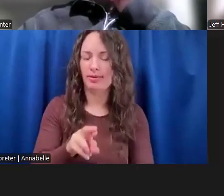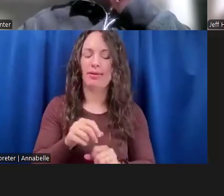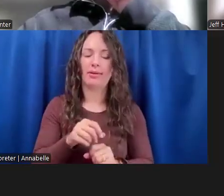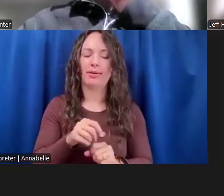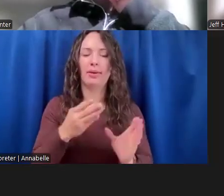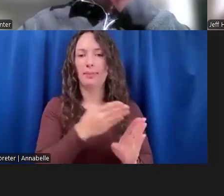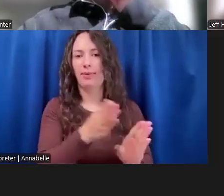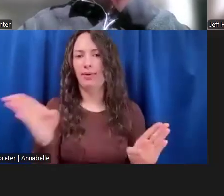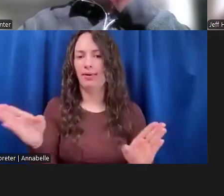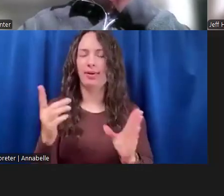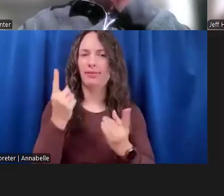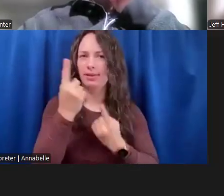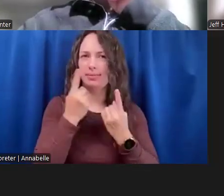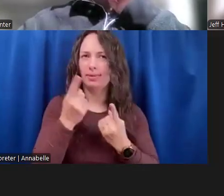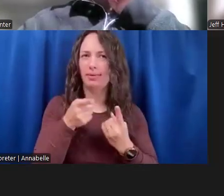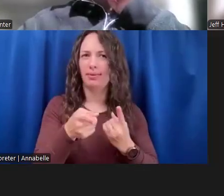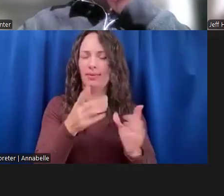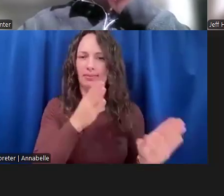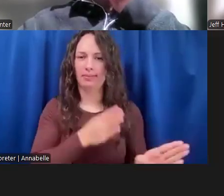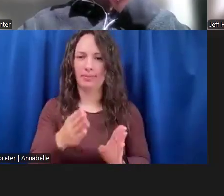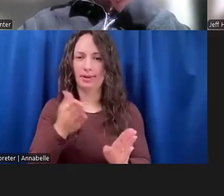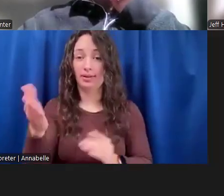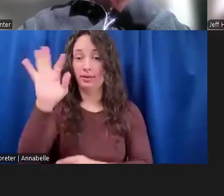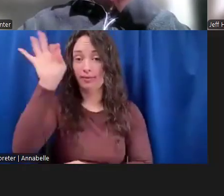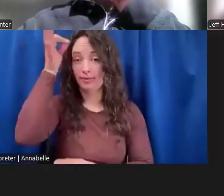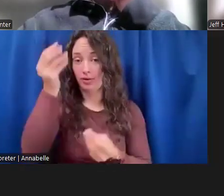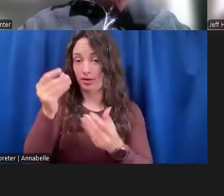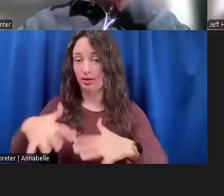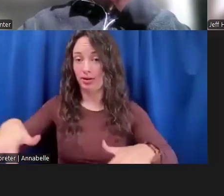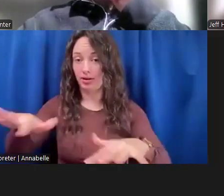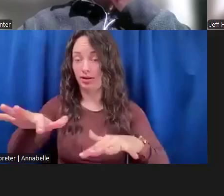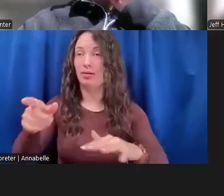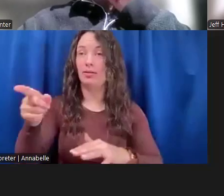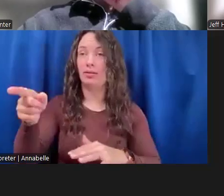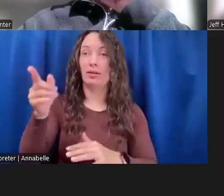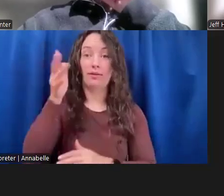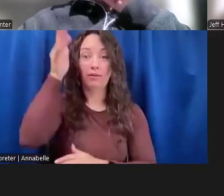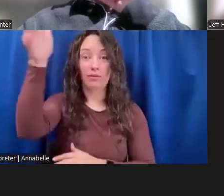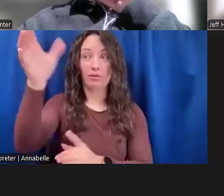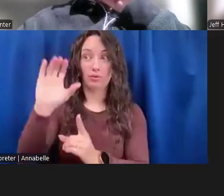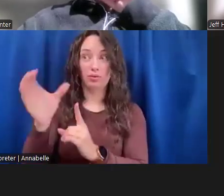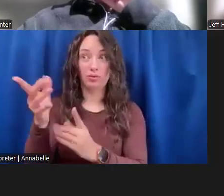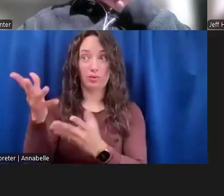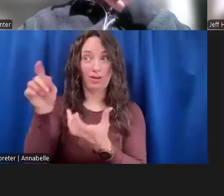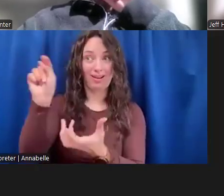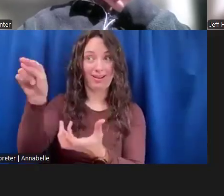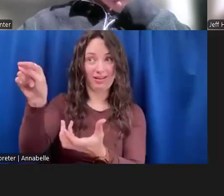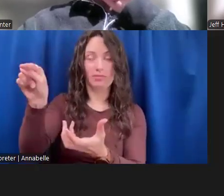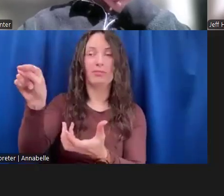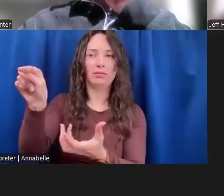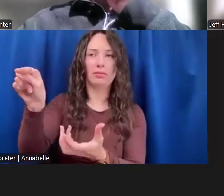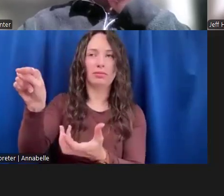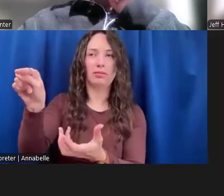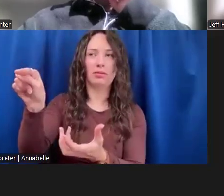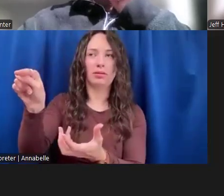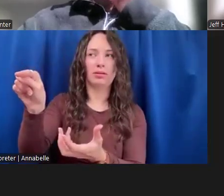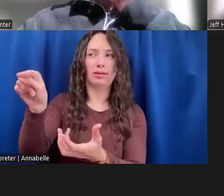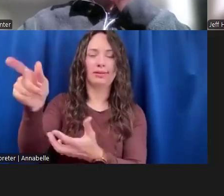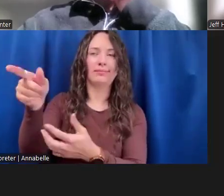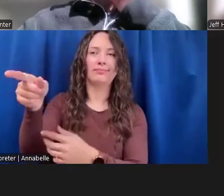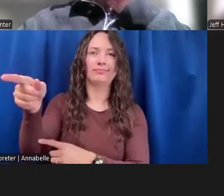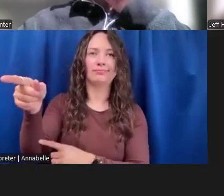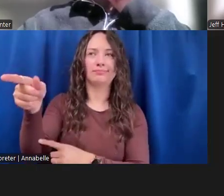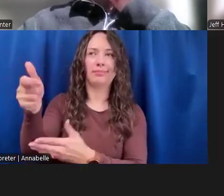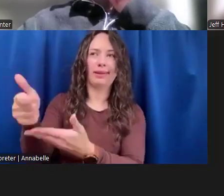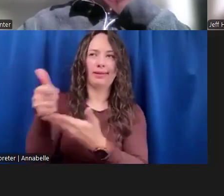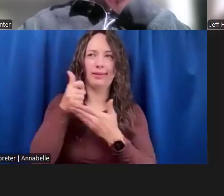planning on federal lands, and often the desired future conditions are kind of the overarching framework for then under